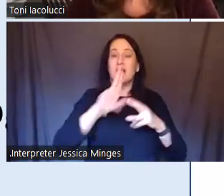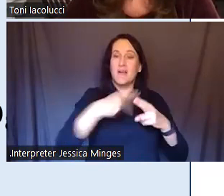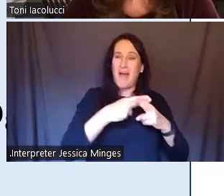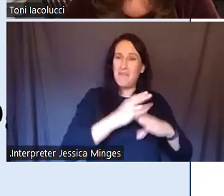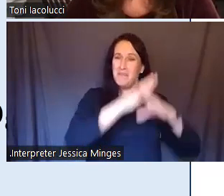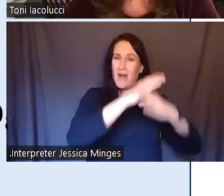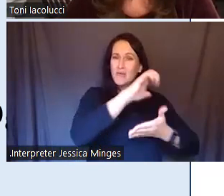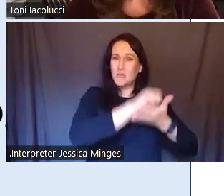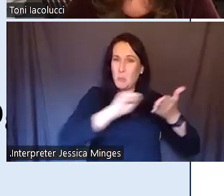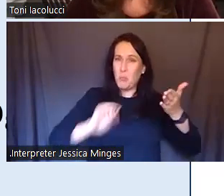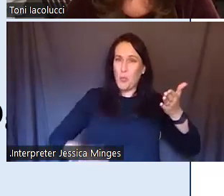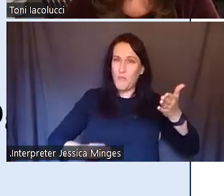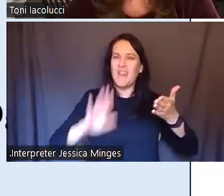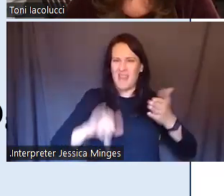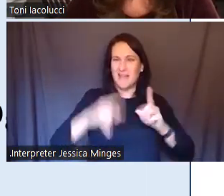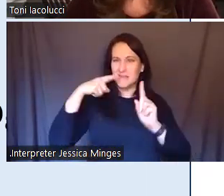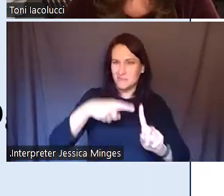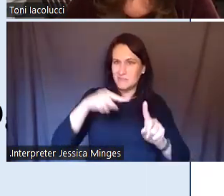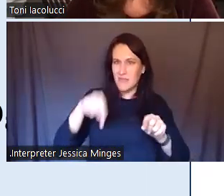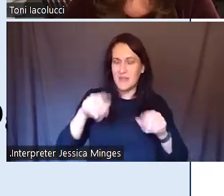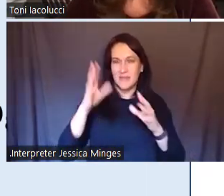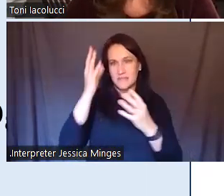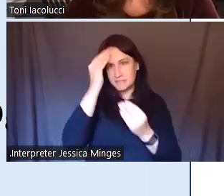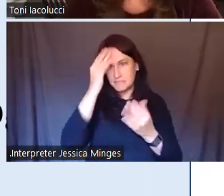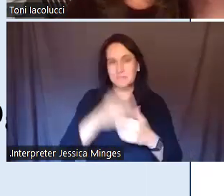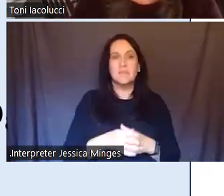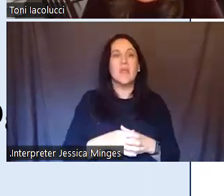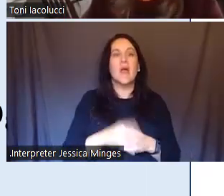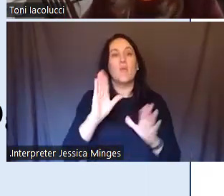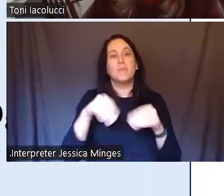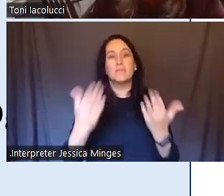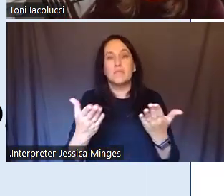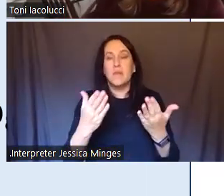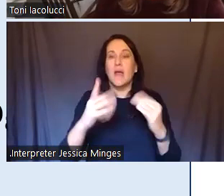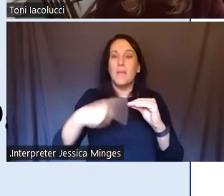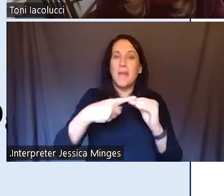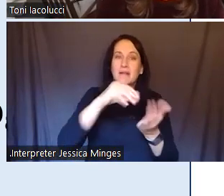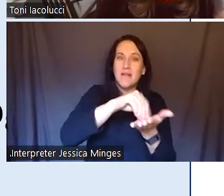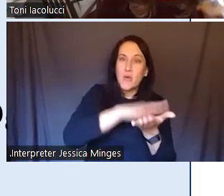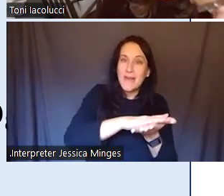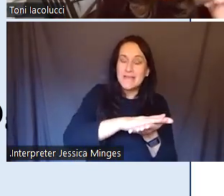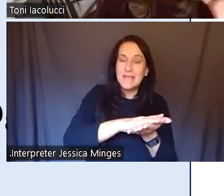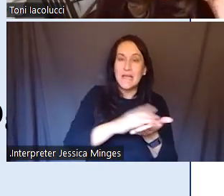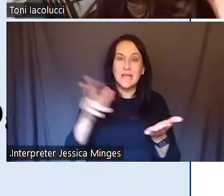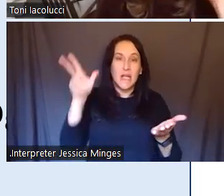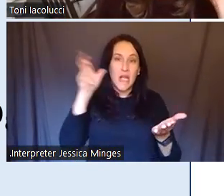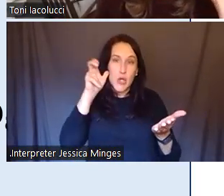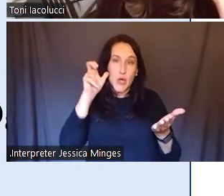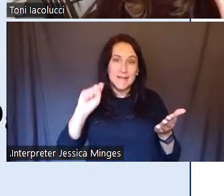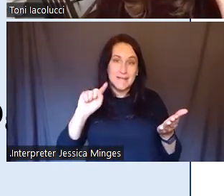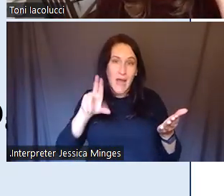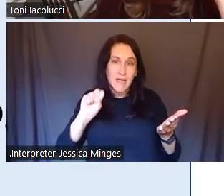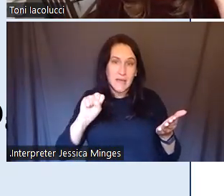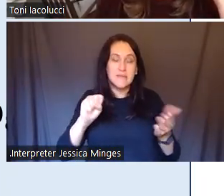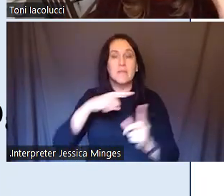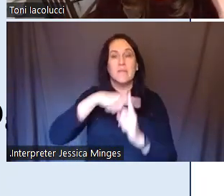this is about. I'll be giving you some information about documenting hearing status and accommodations.